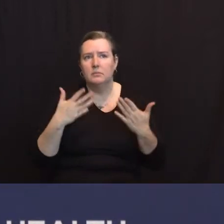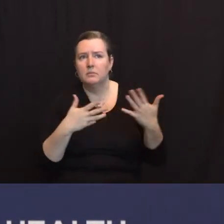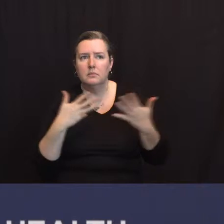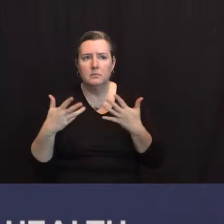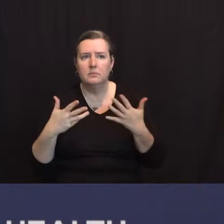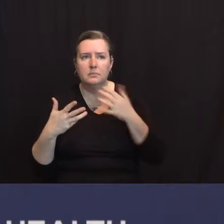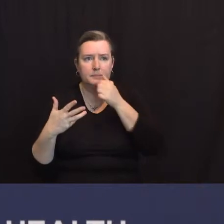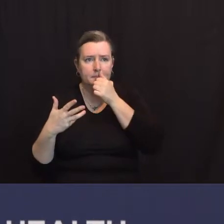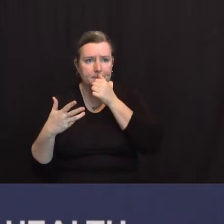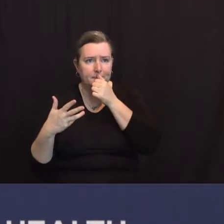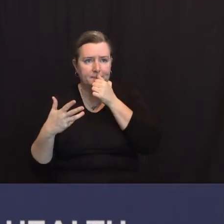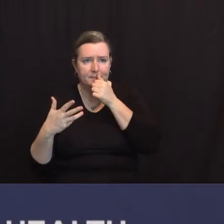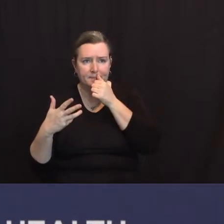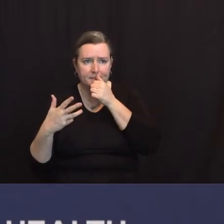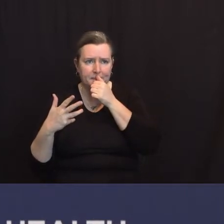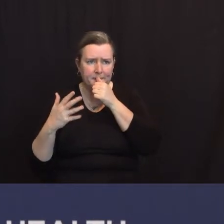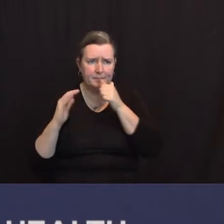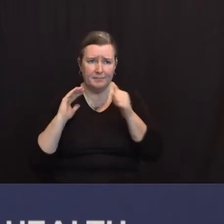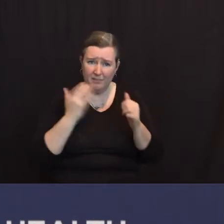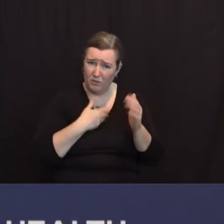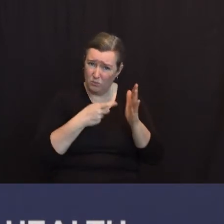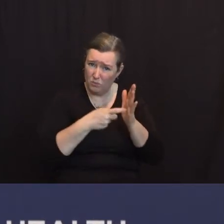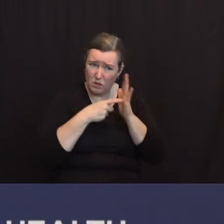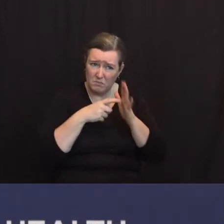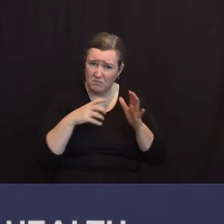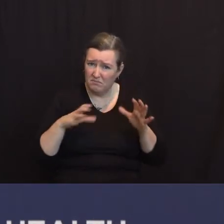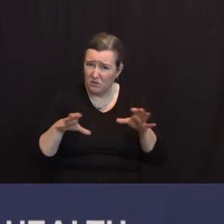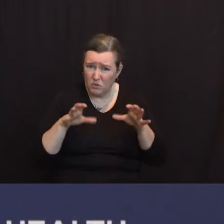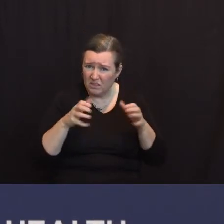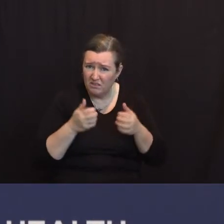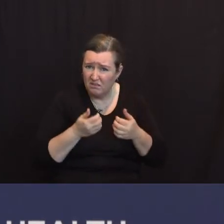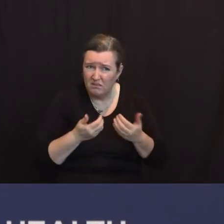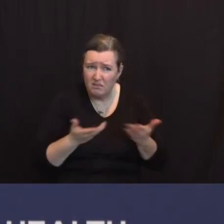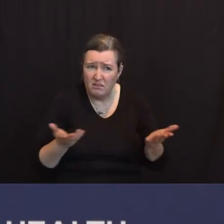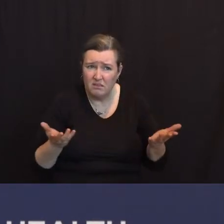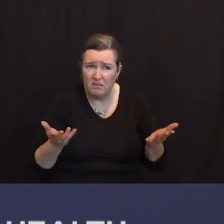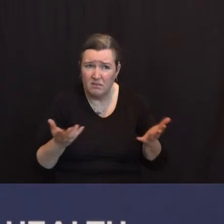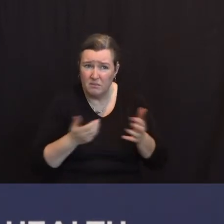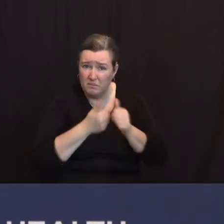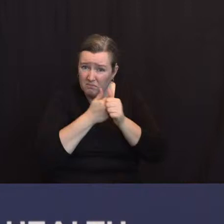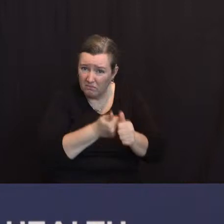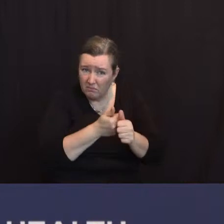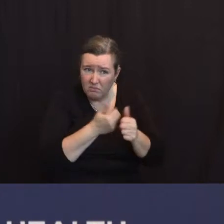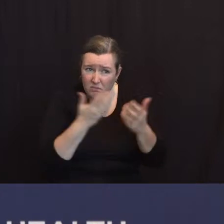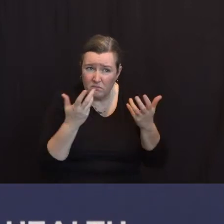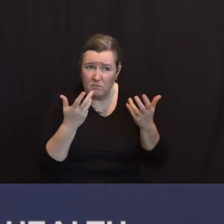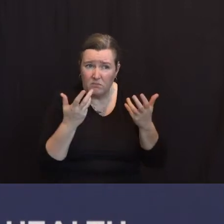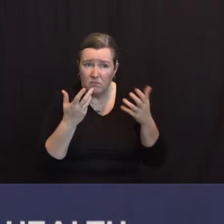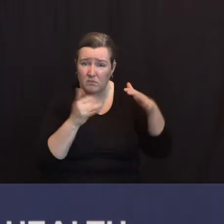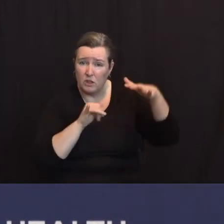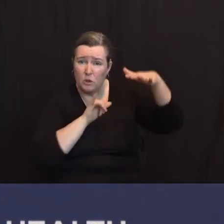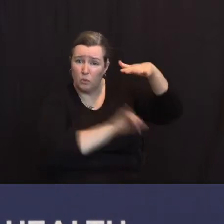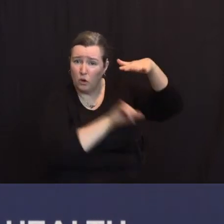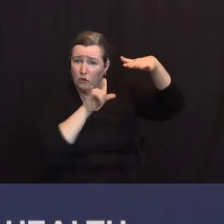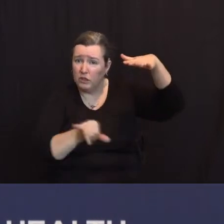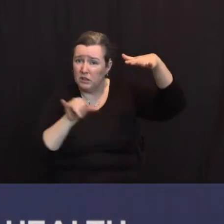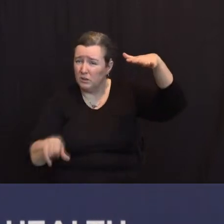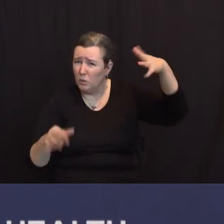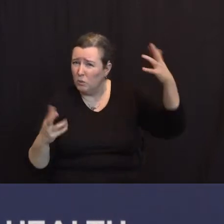doing anything, do we think? Is anybody really following it at this point? Governor, you've talked a lot today